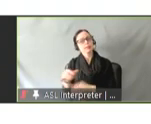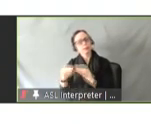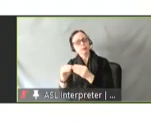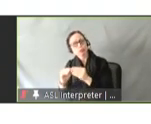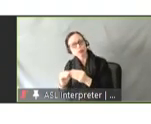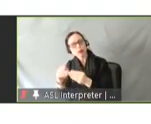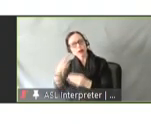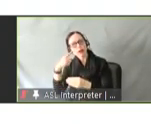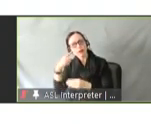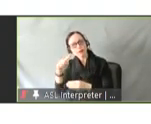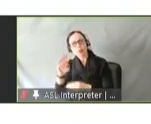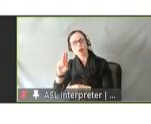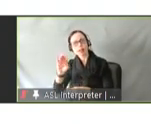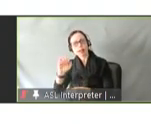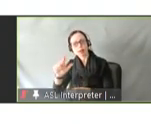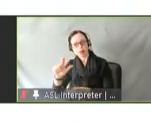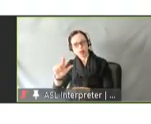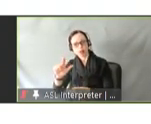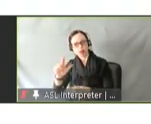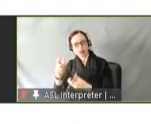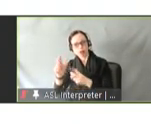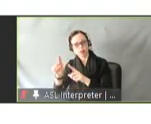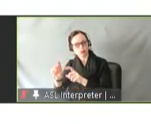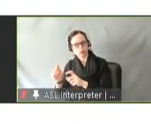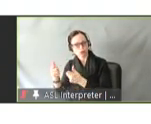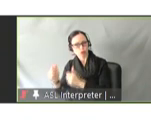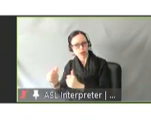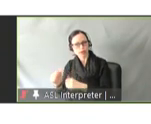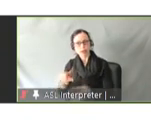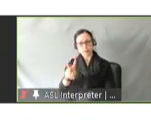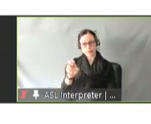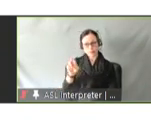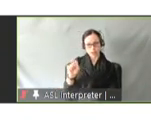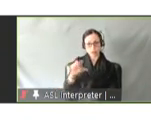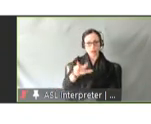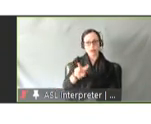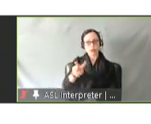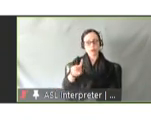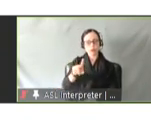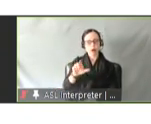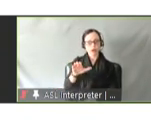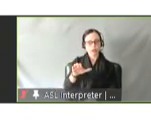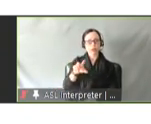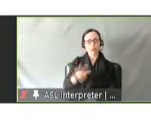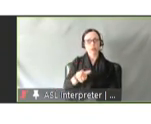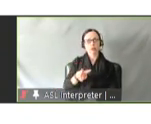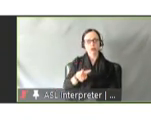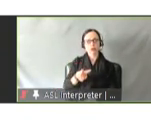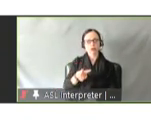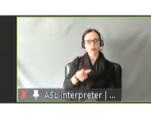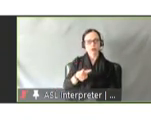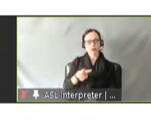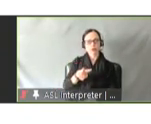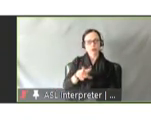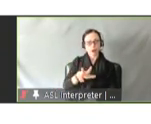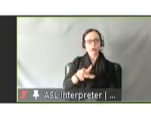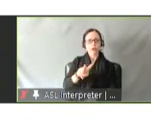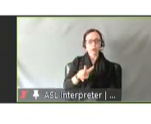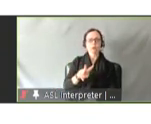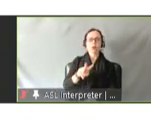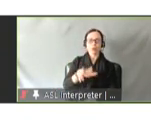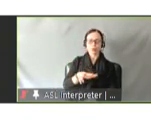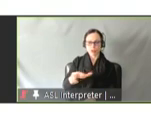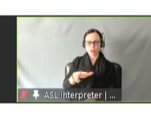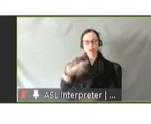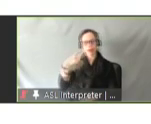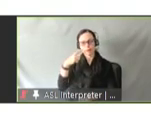in the clinical trials. In VAERS, there were 3,233 reports to VAERS among children aged 5 to 11, with